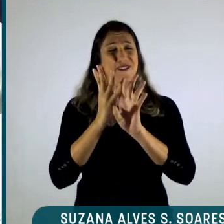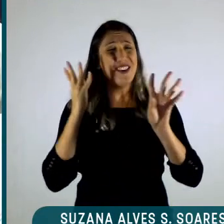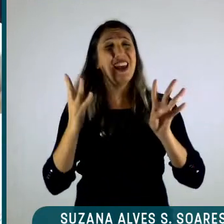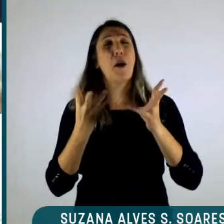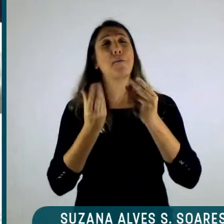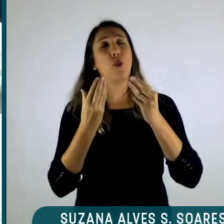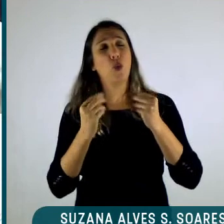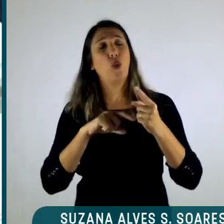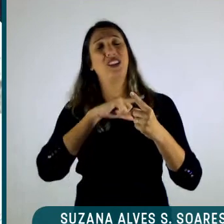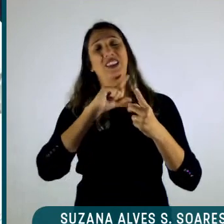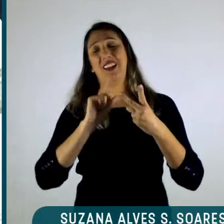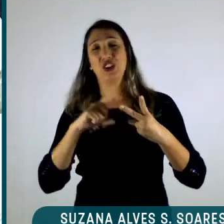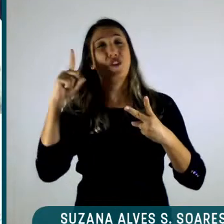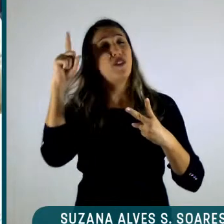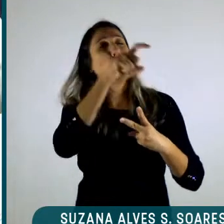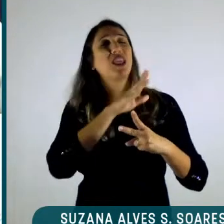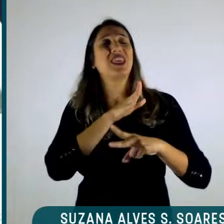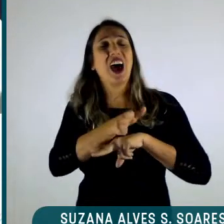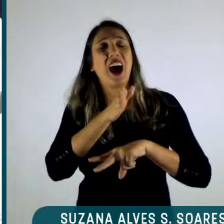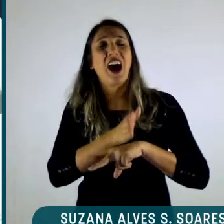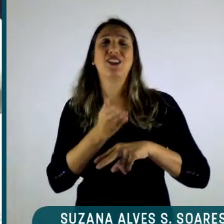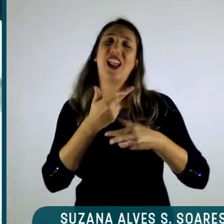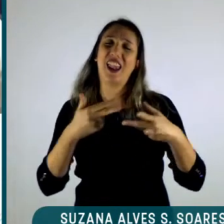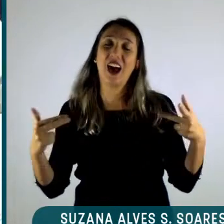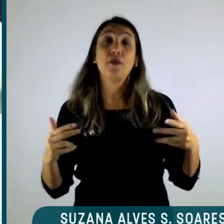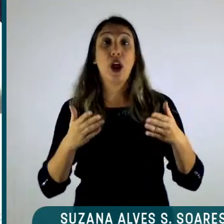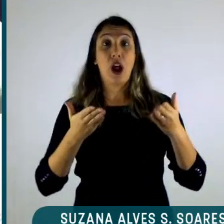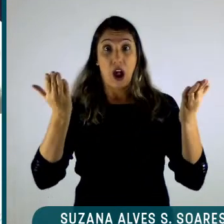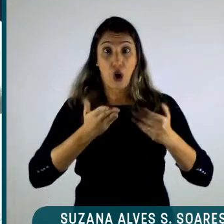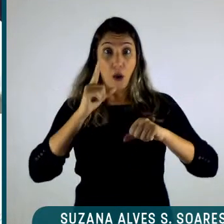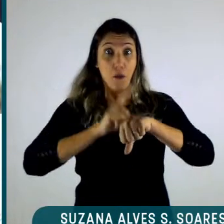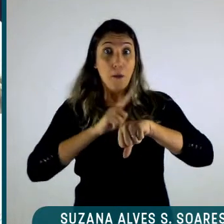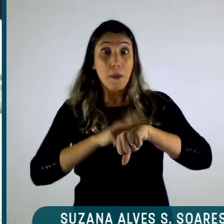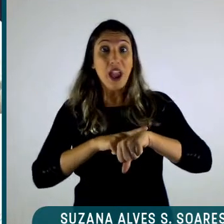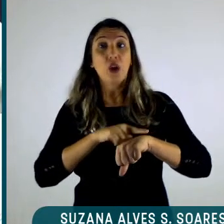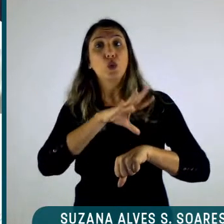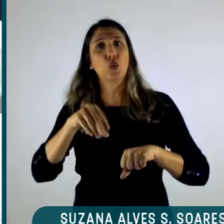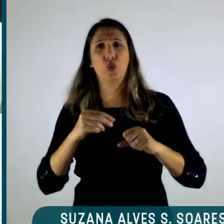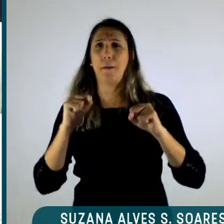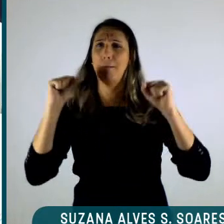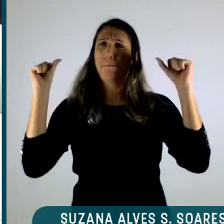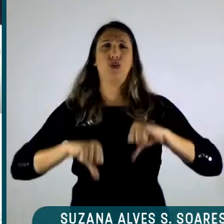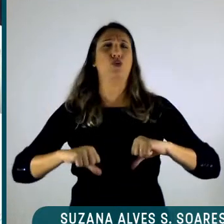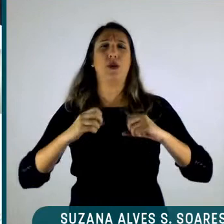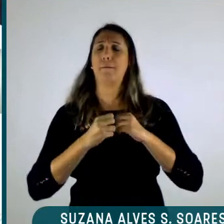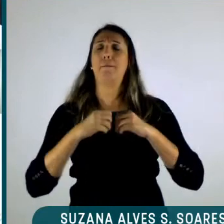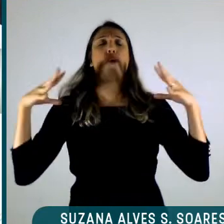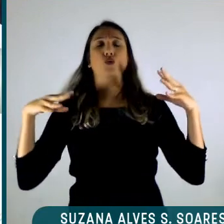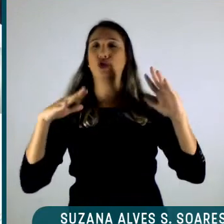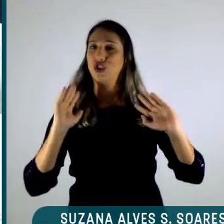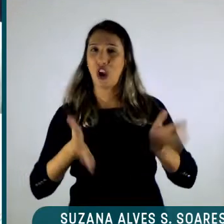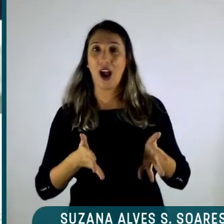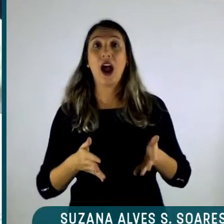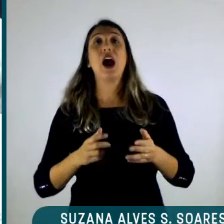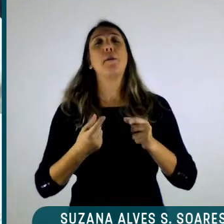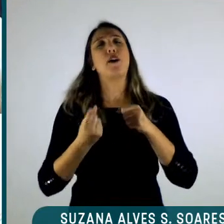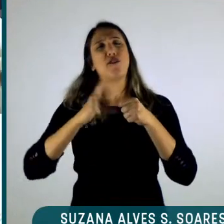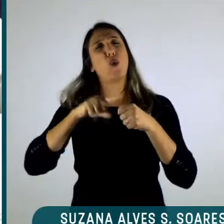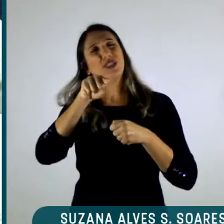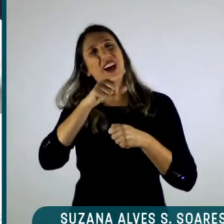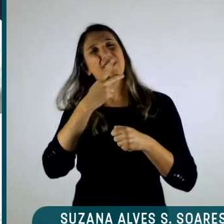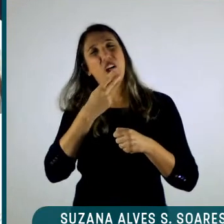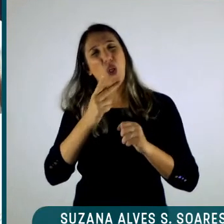been a problem. Lots of people standing in line, difficulties of access, etc. And at this moment, all that